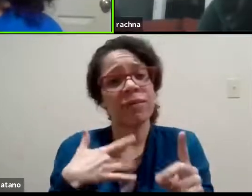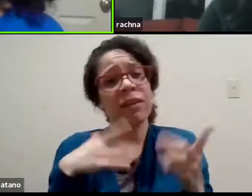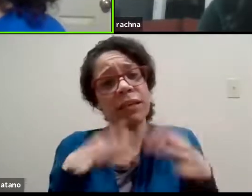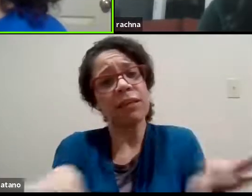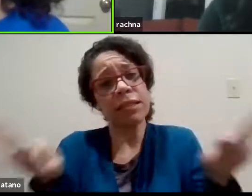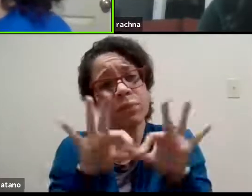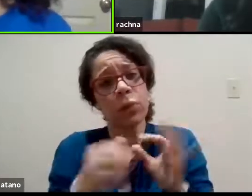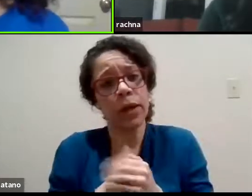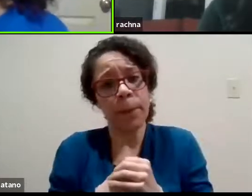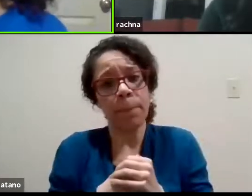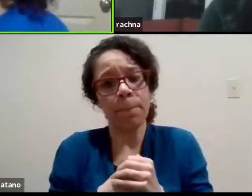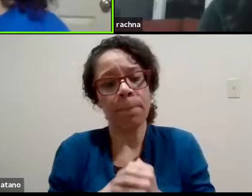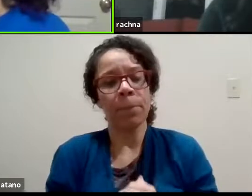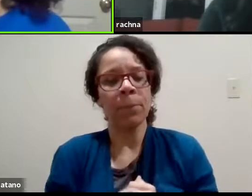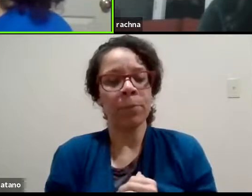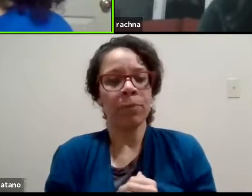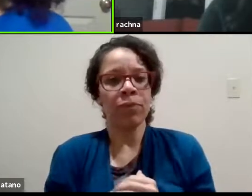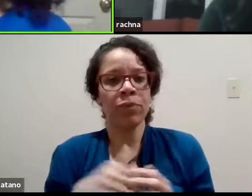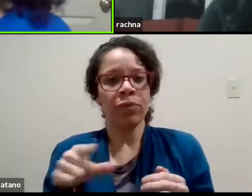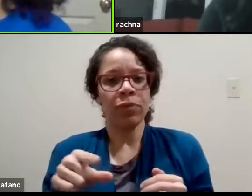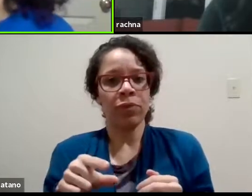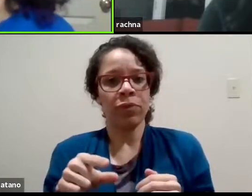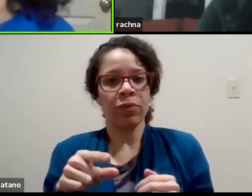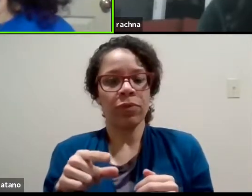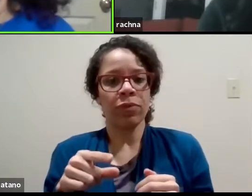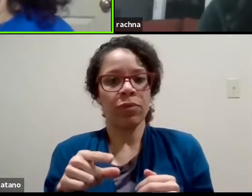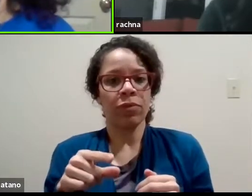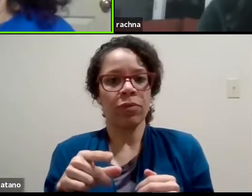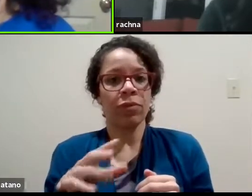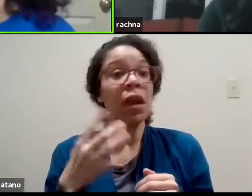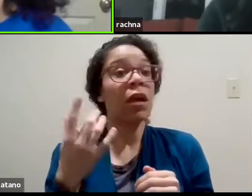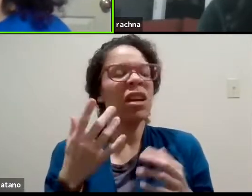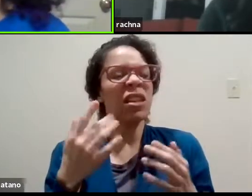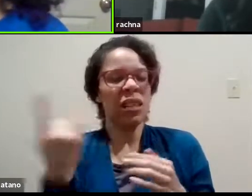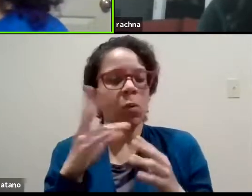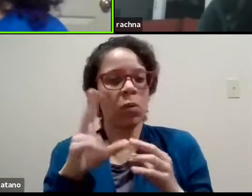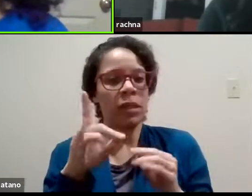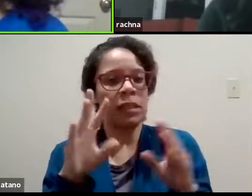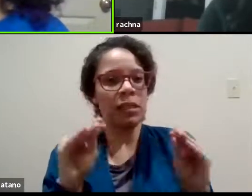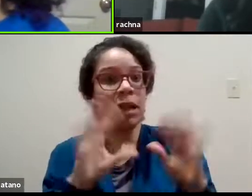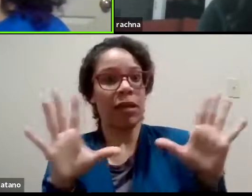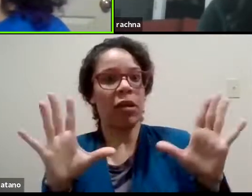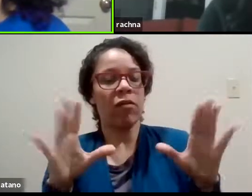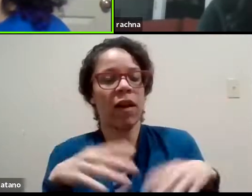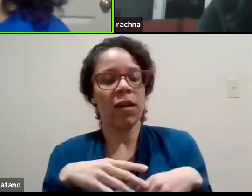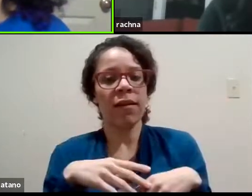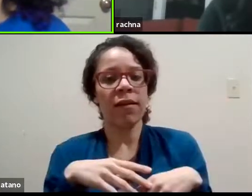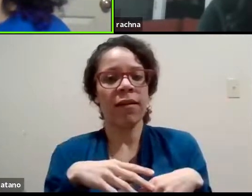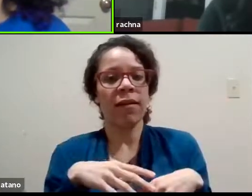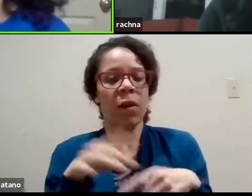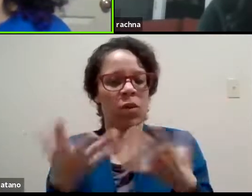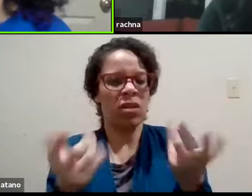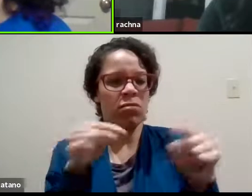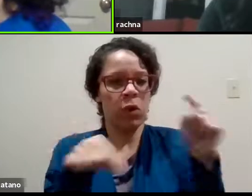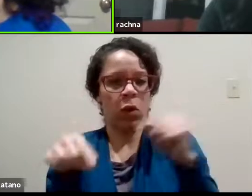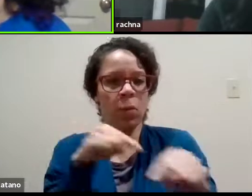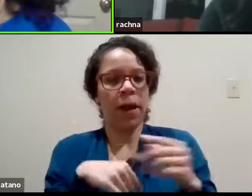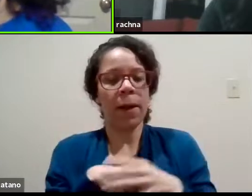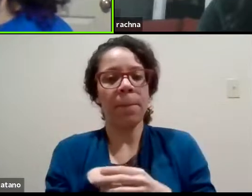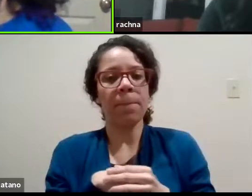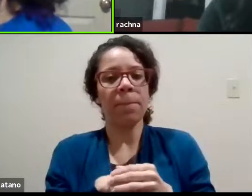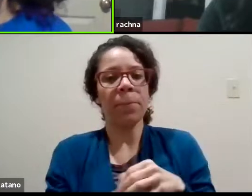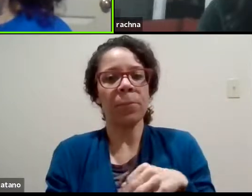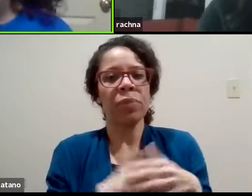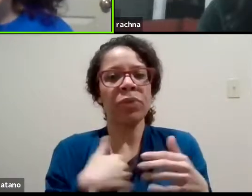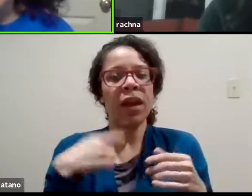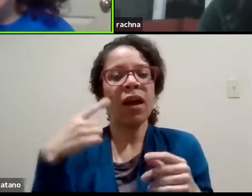I want to go back because we've got a little clarification here about, I think